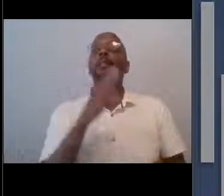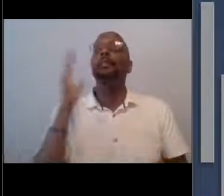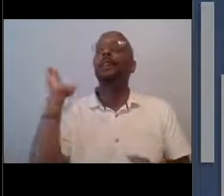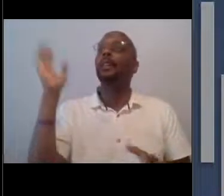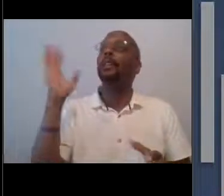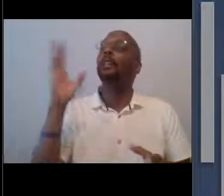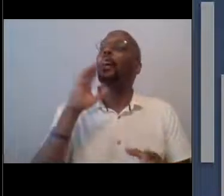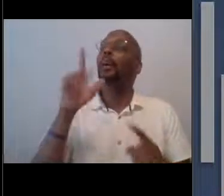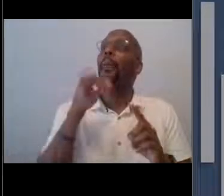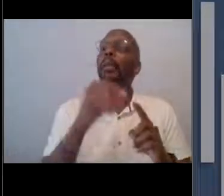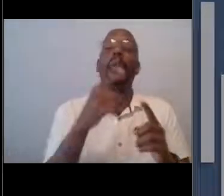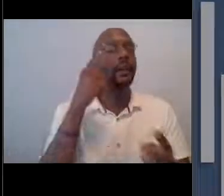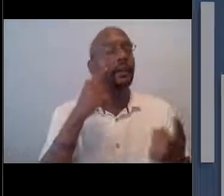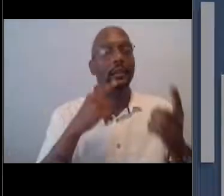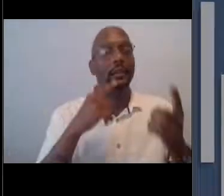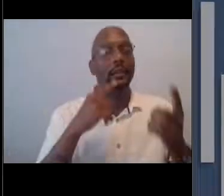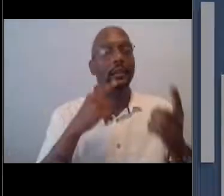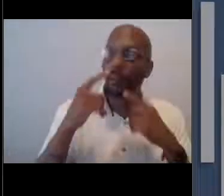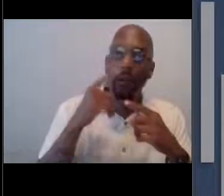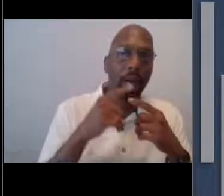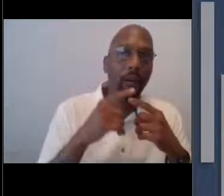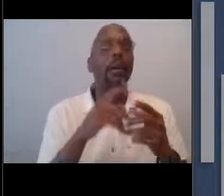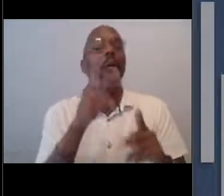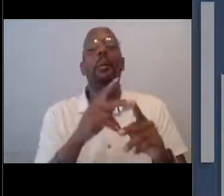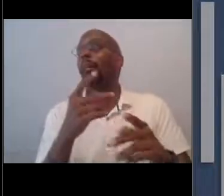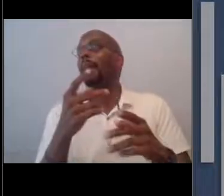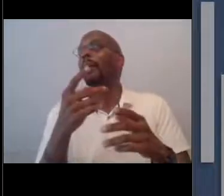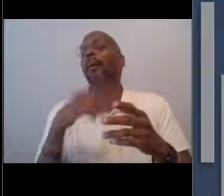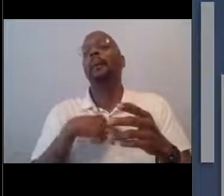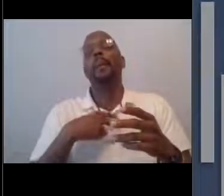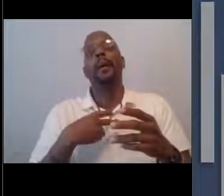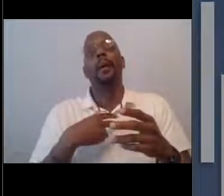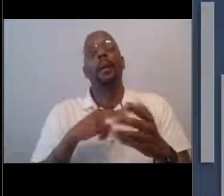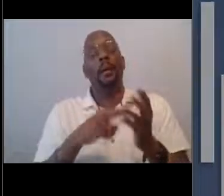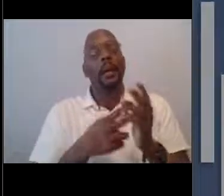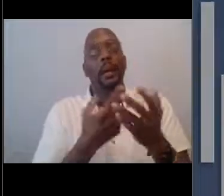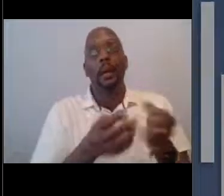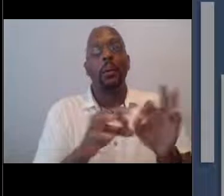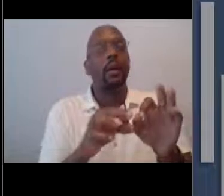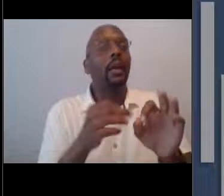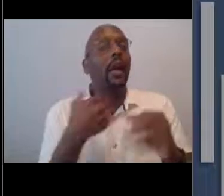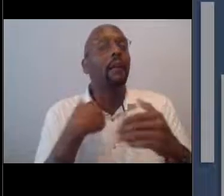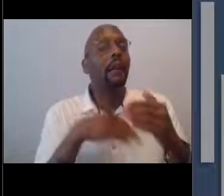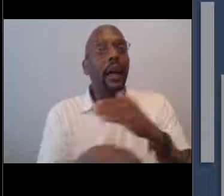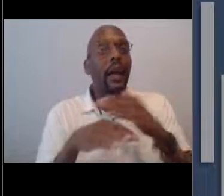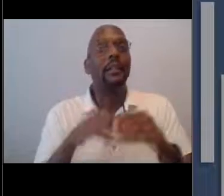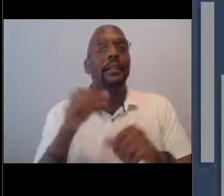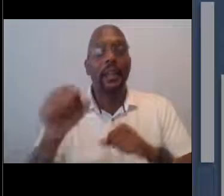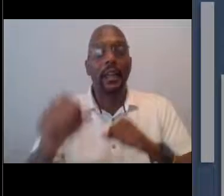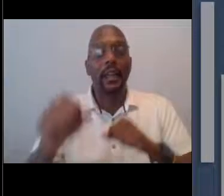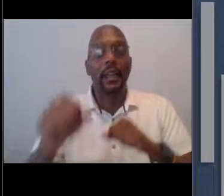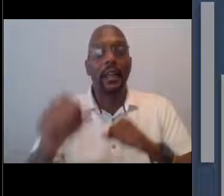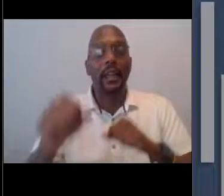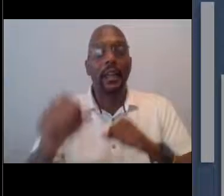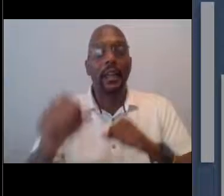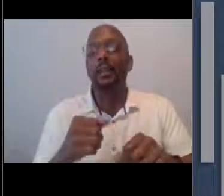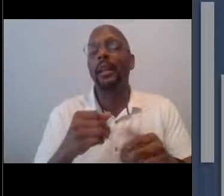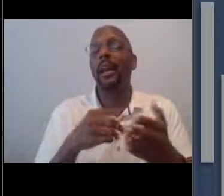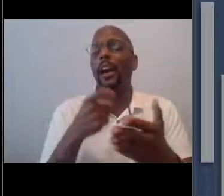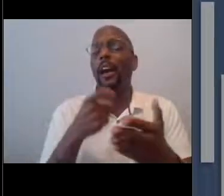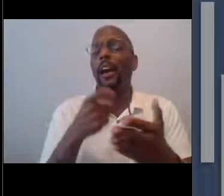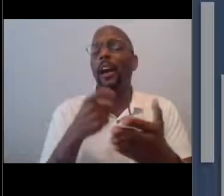going to mean to people who could finally get access to bikes that are $1,000 to $10,000, and they get to